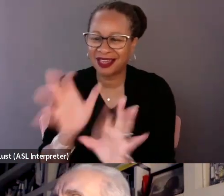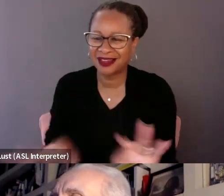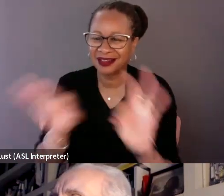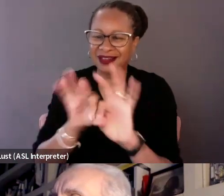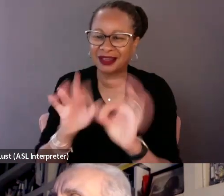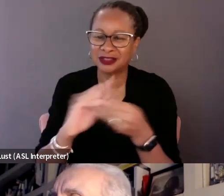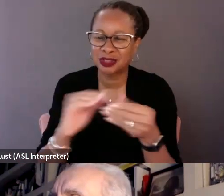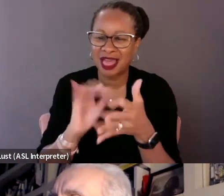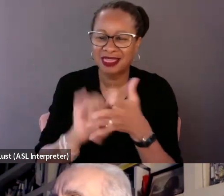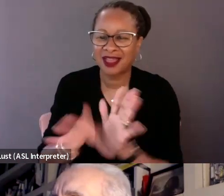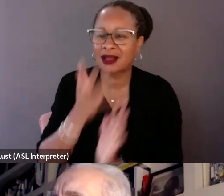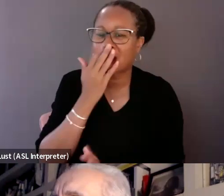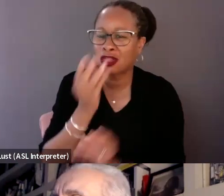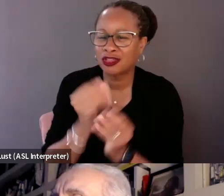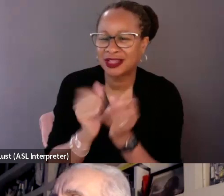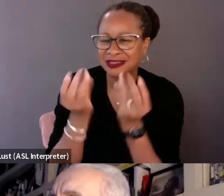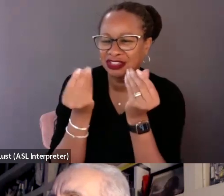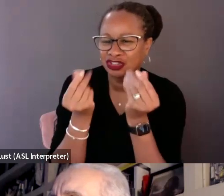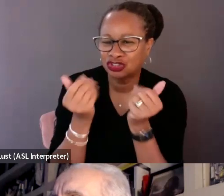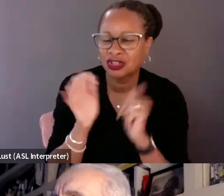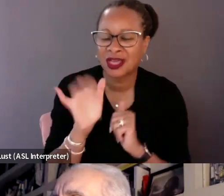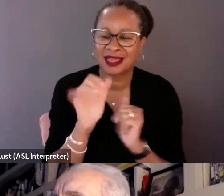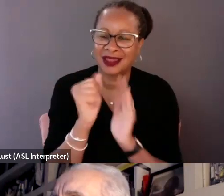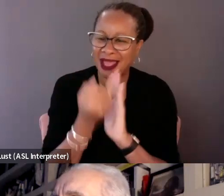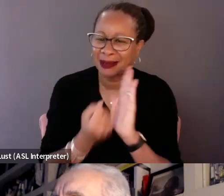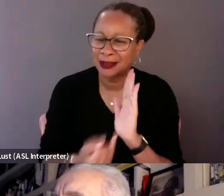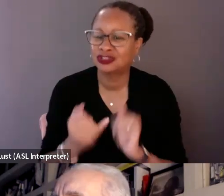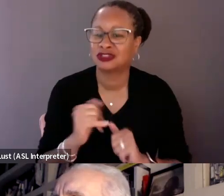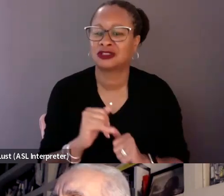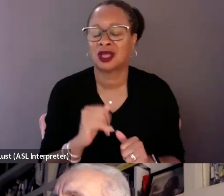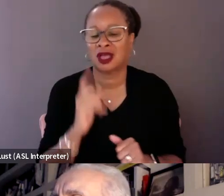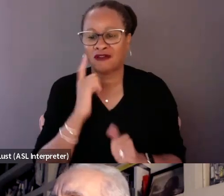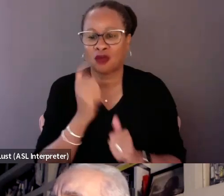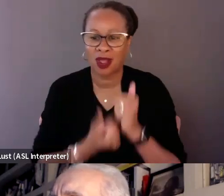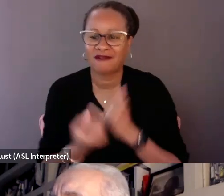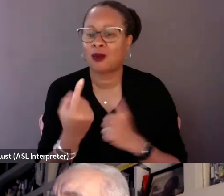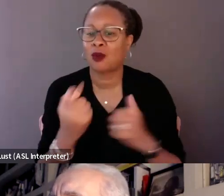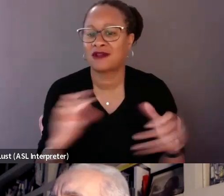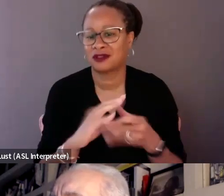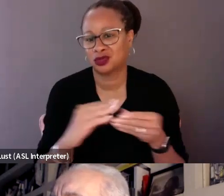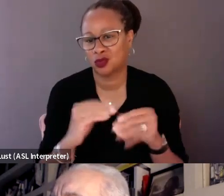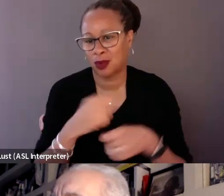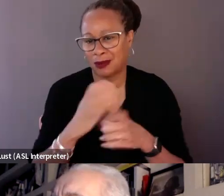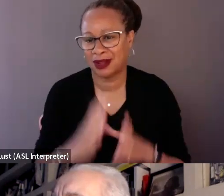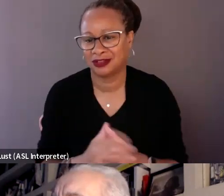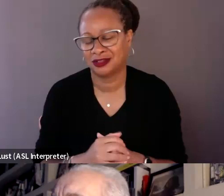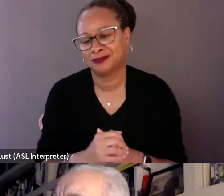the color, the texture, the animation for every one of these stories, who are